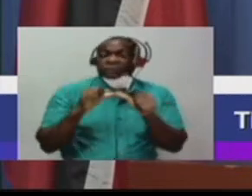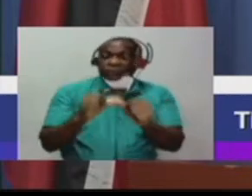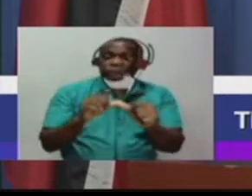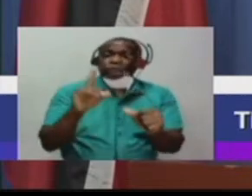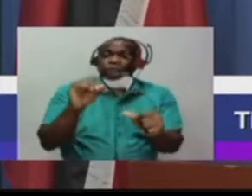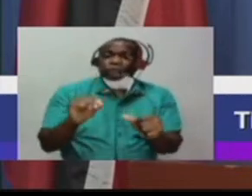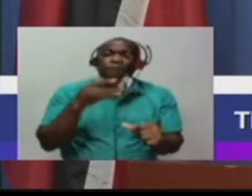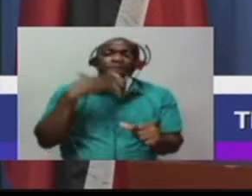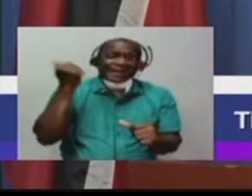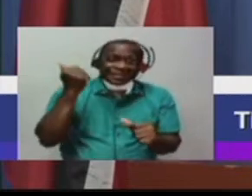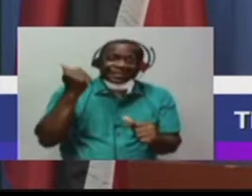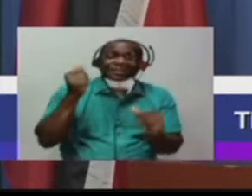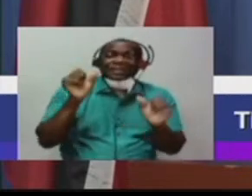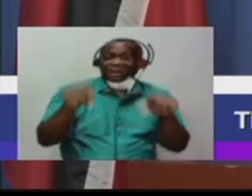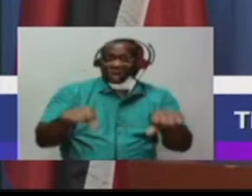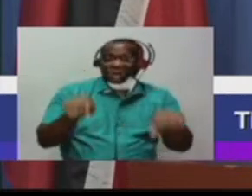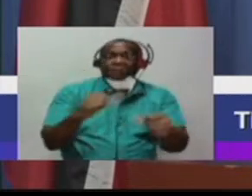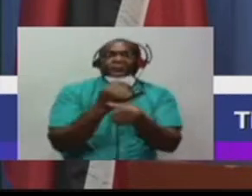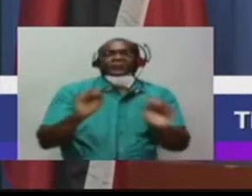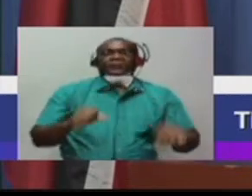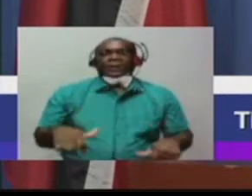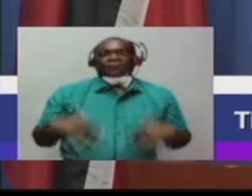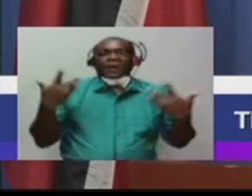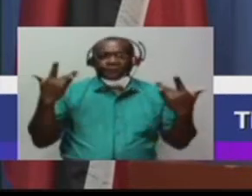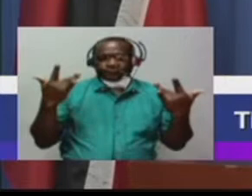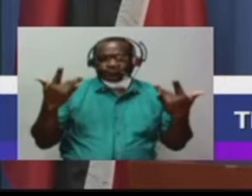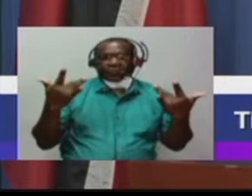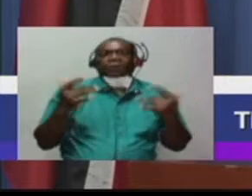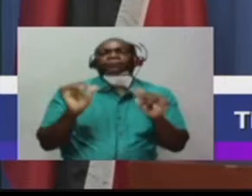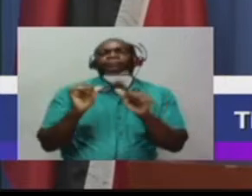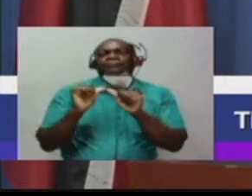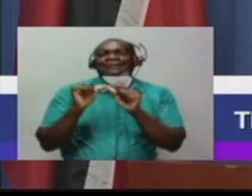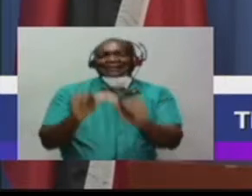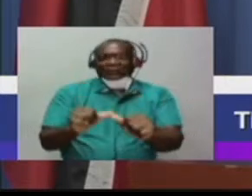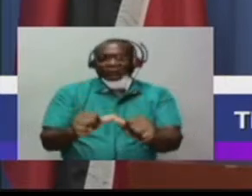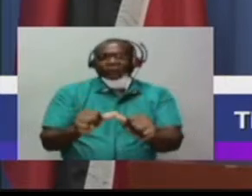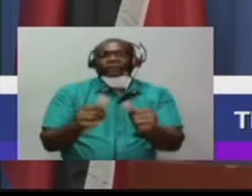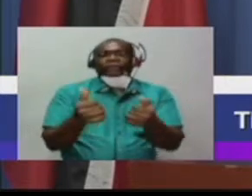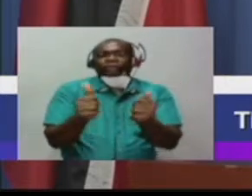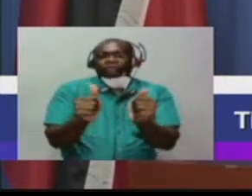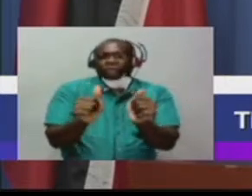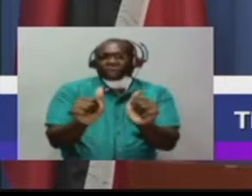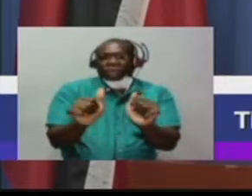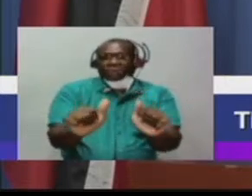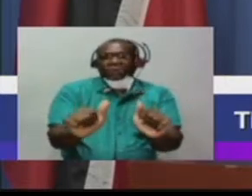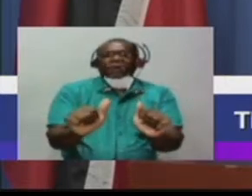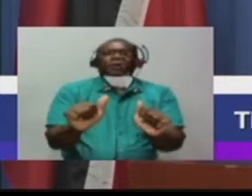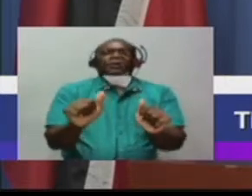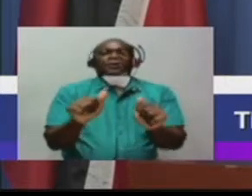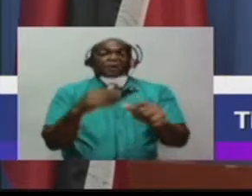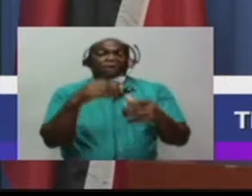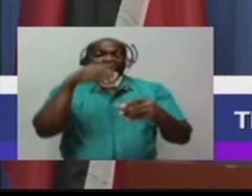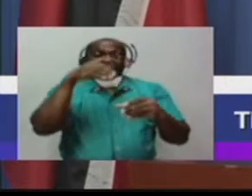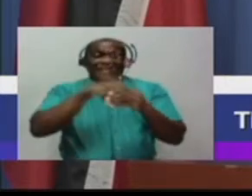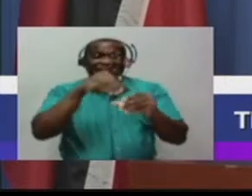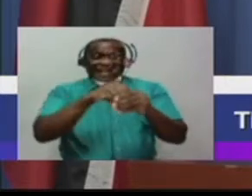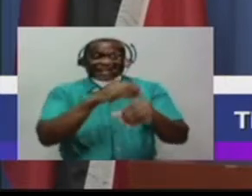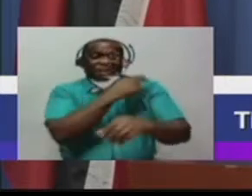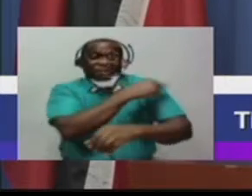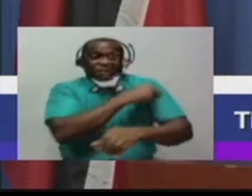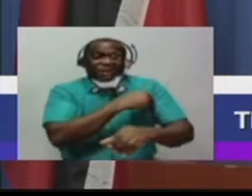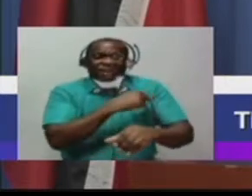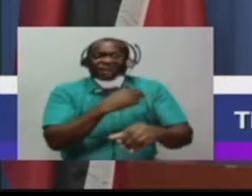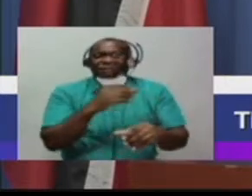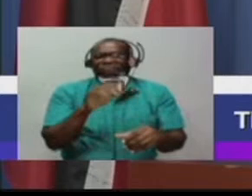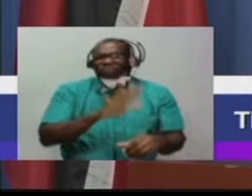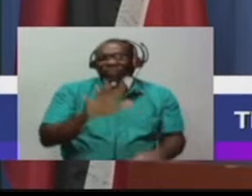lives. We continue to maintain a consistent occupancy trend of 40% for the past 6 weeks.